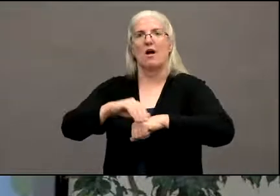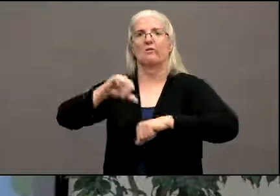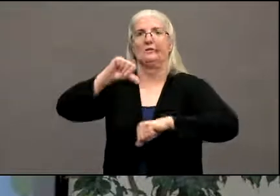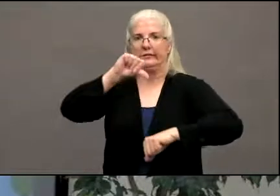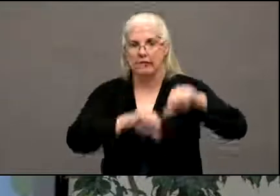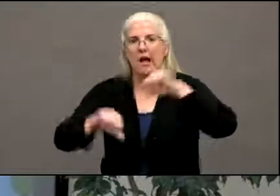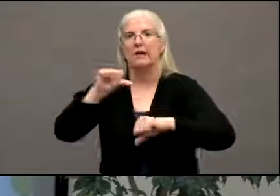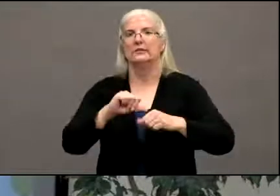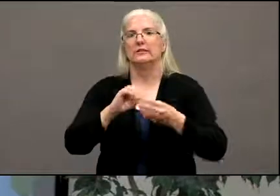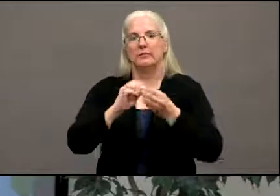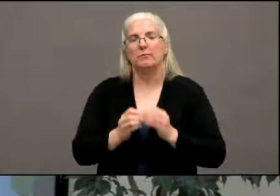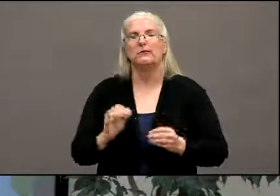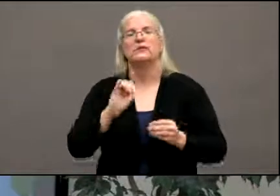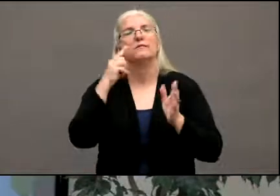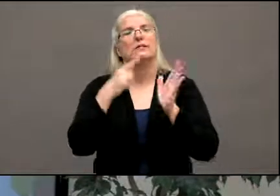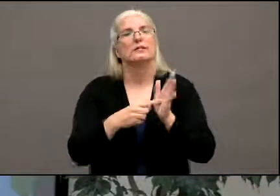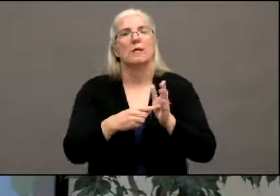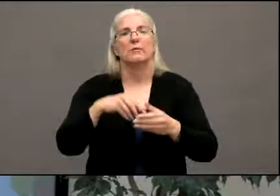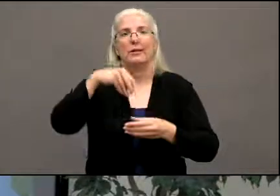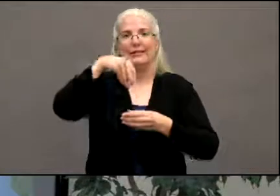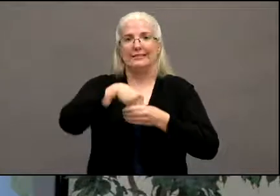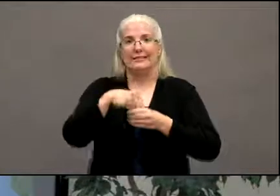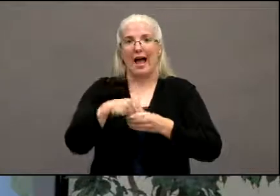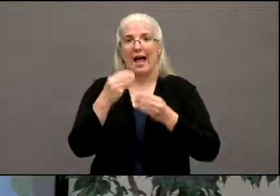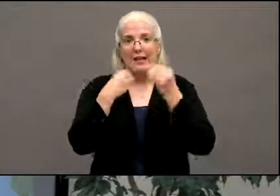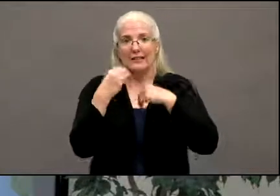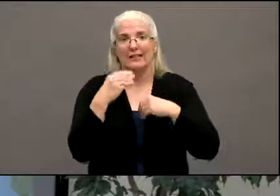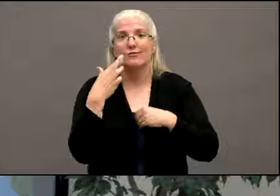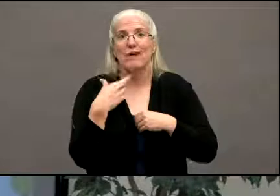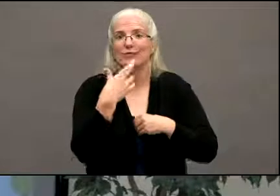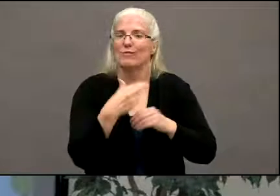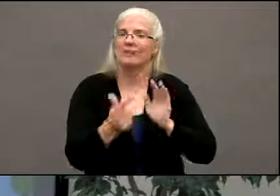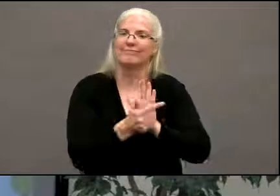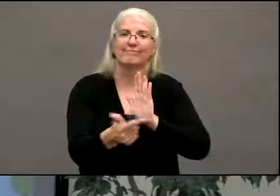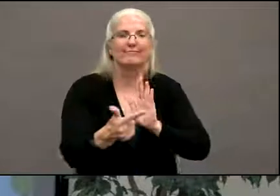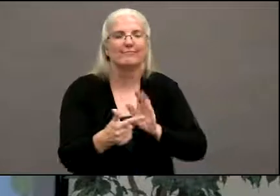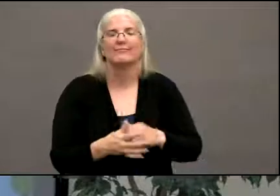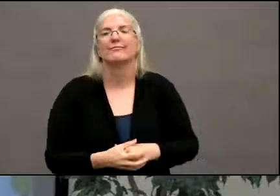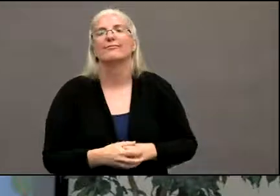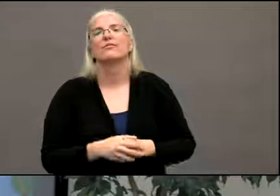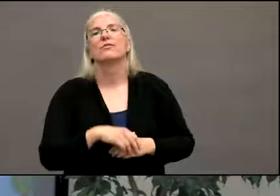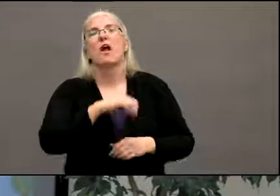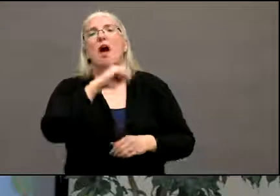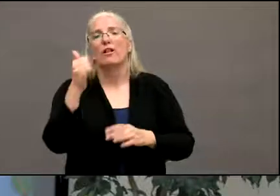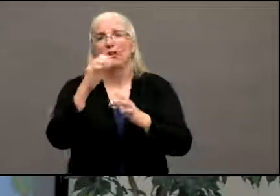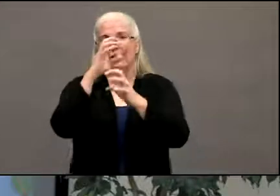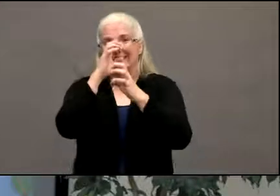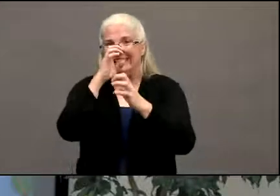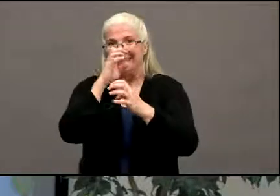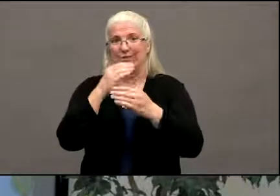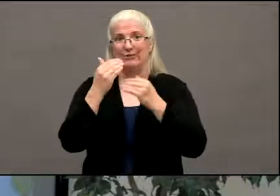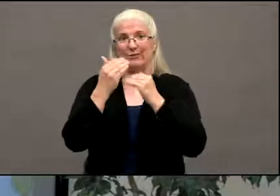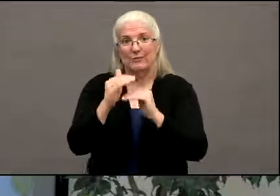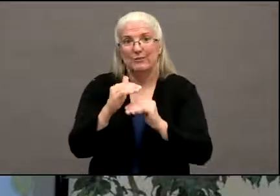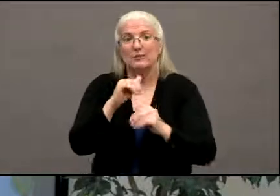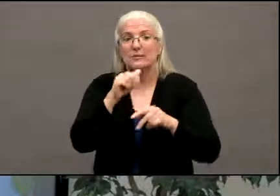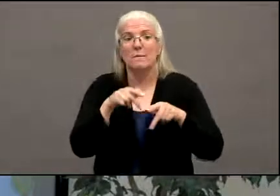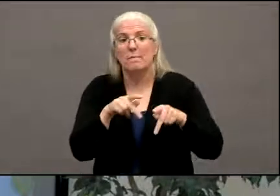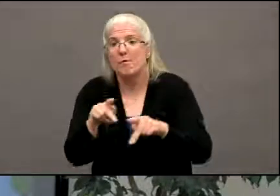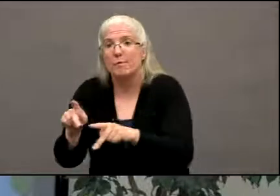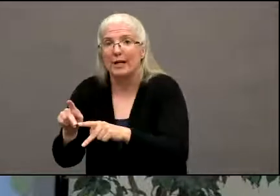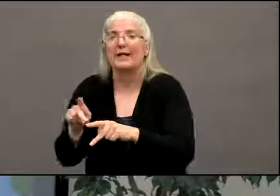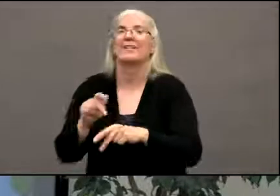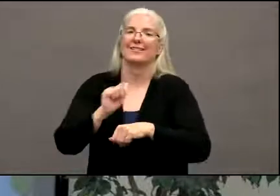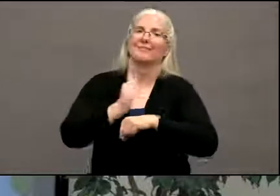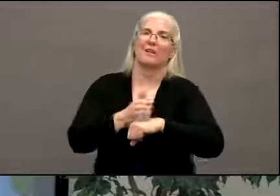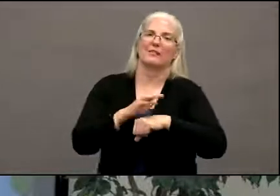question at this time. Also, there are some other restrictions that won't allow some businesses to resume operations. Could you share a little bit